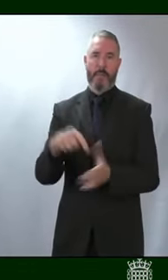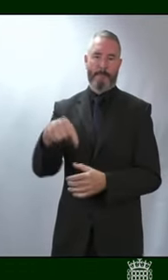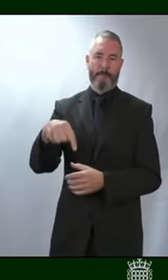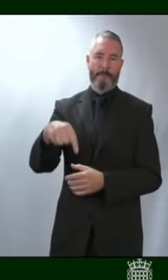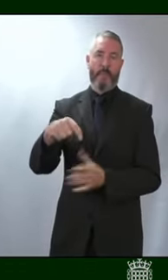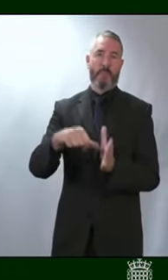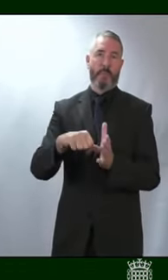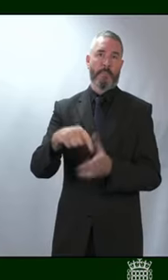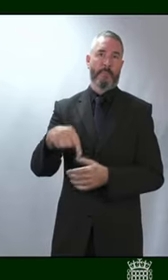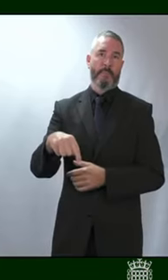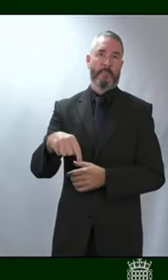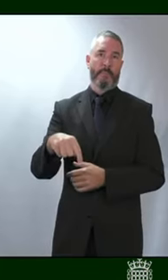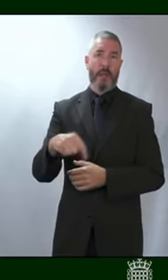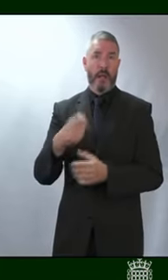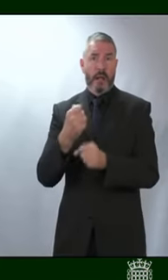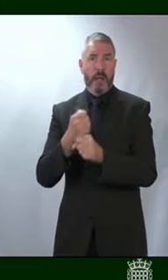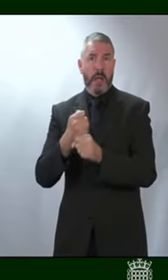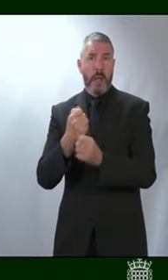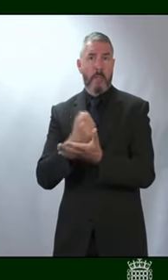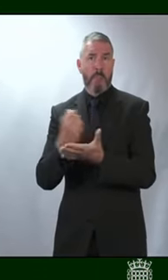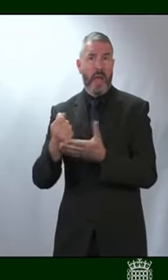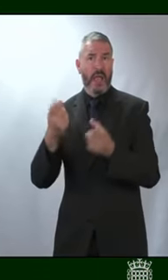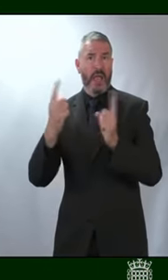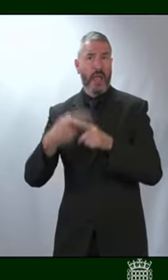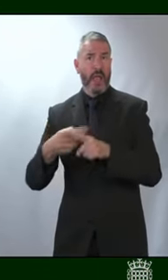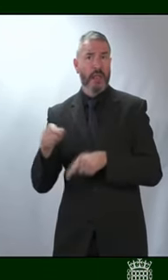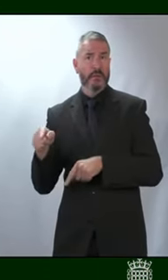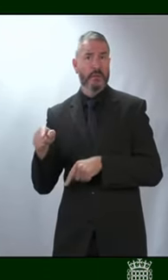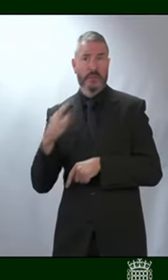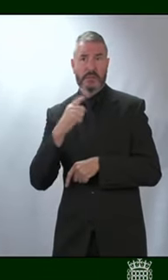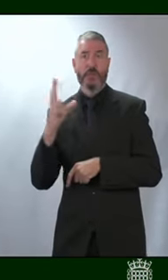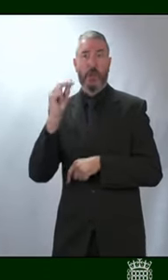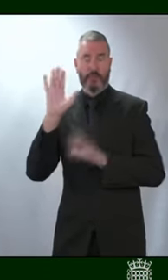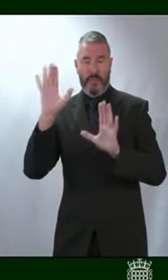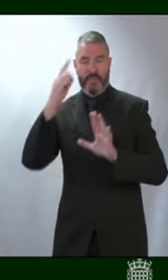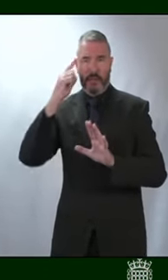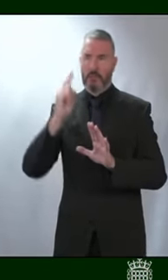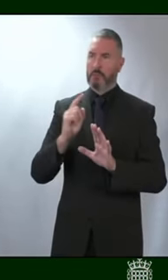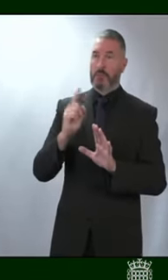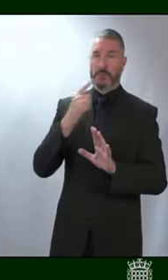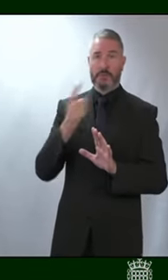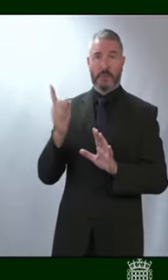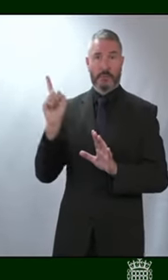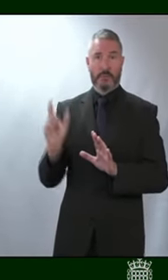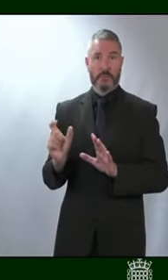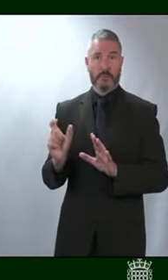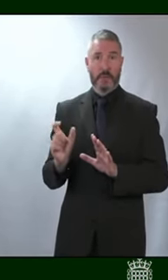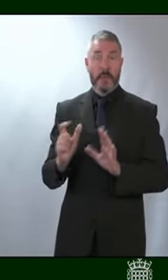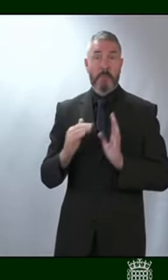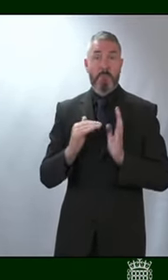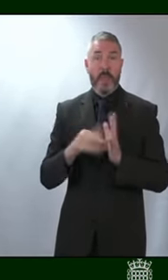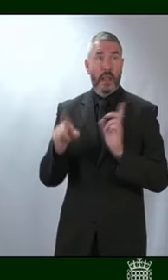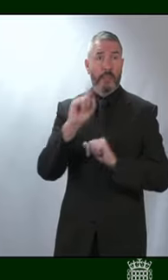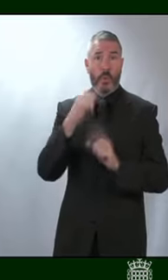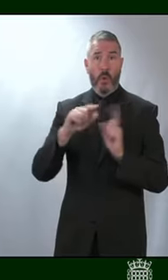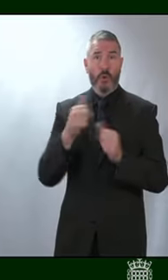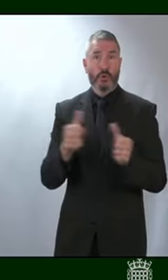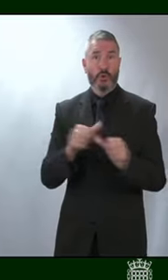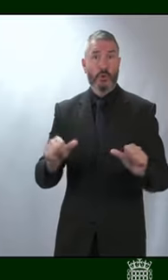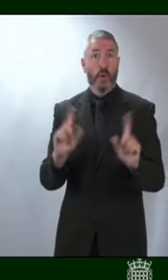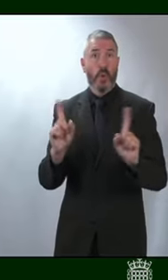the Governor of the Bank of England is telling the Prime Minister to stop and rethink. The solution for millions of people right now is